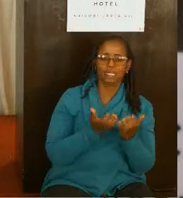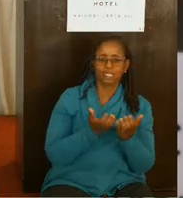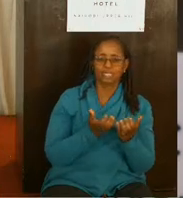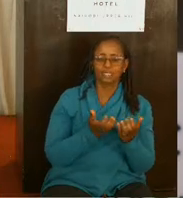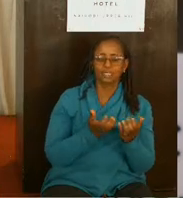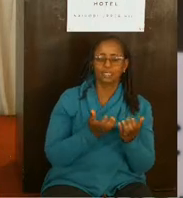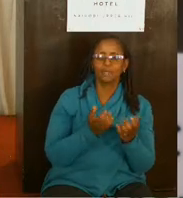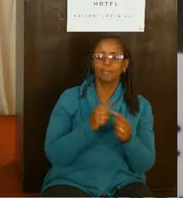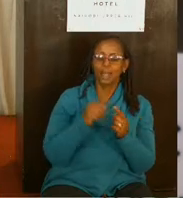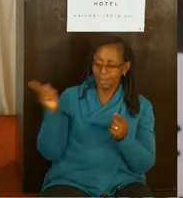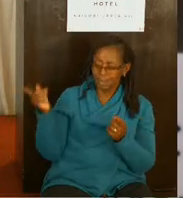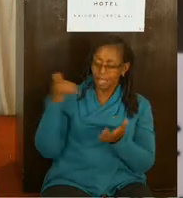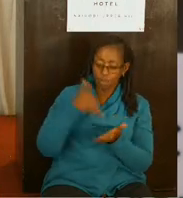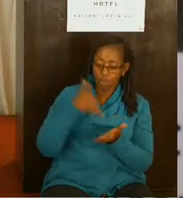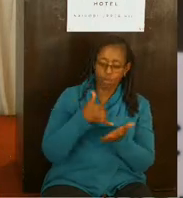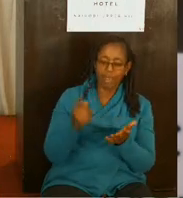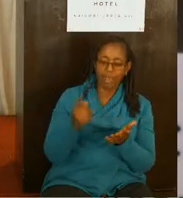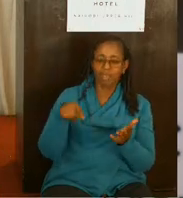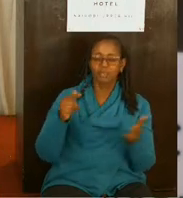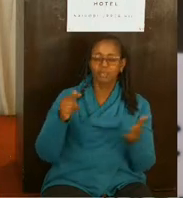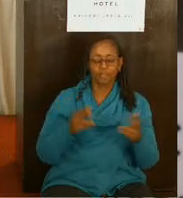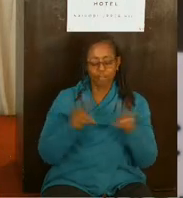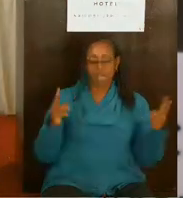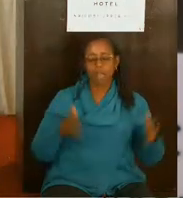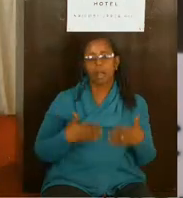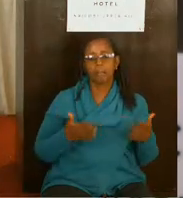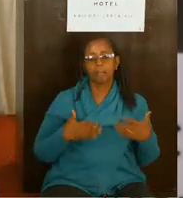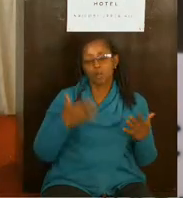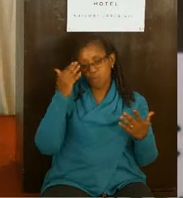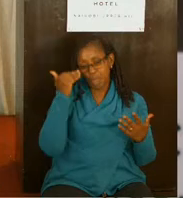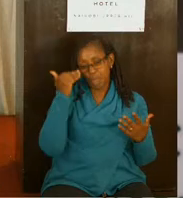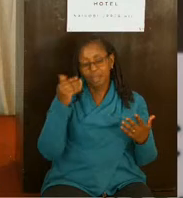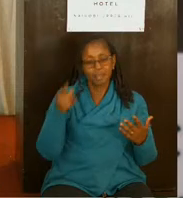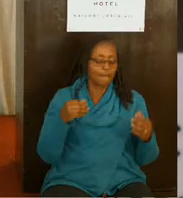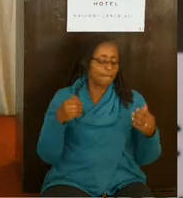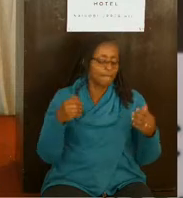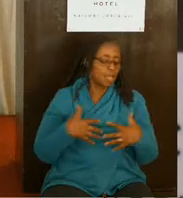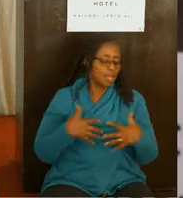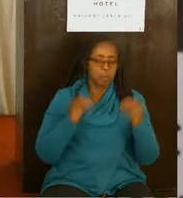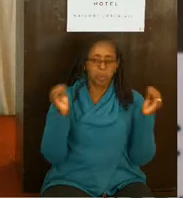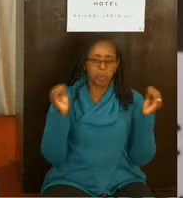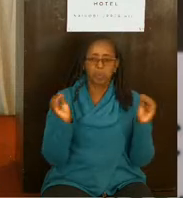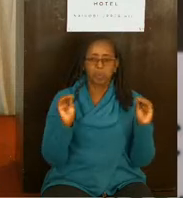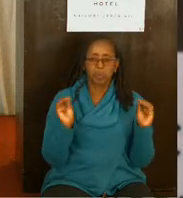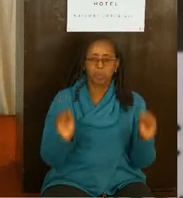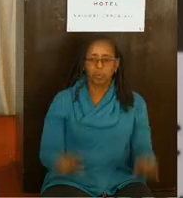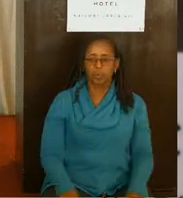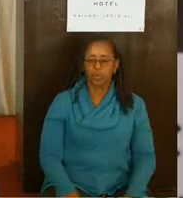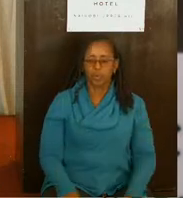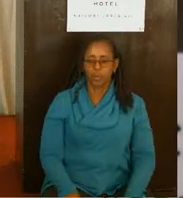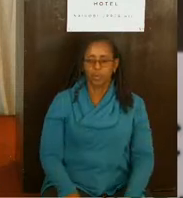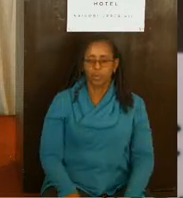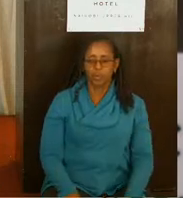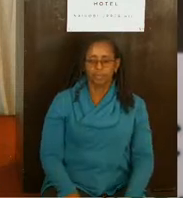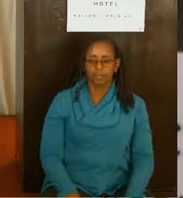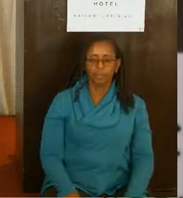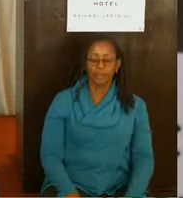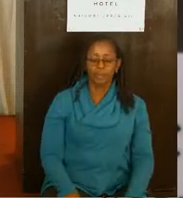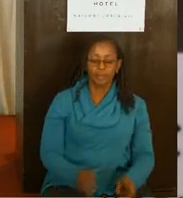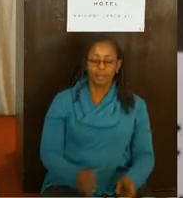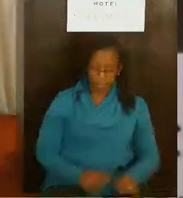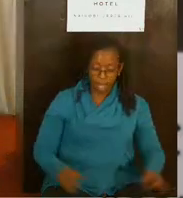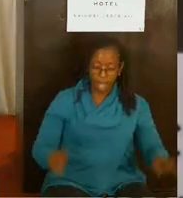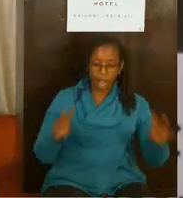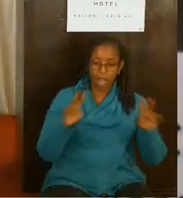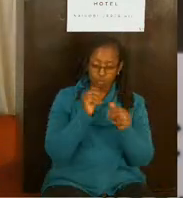they are included and they're so happy there because they don't fear so the other things the values that